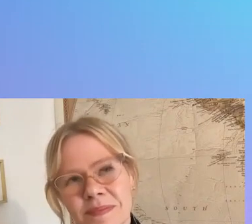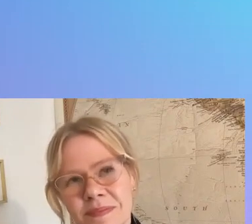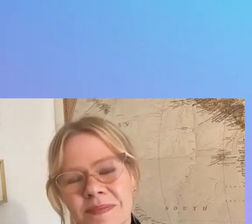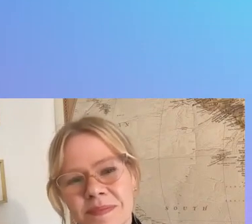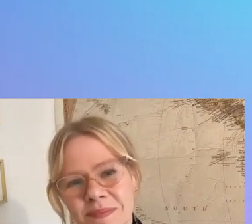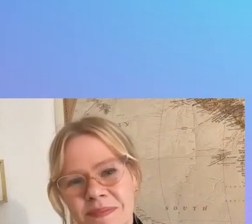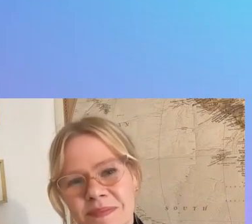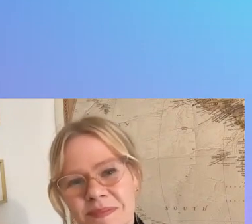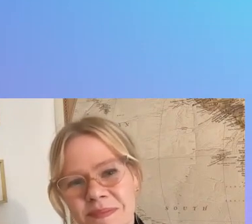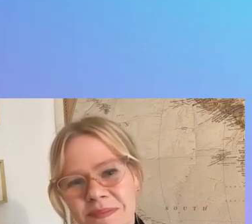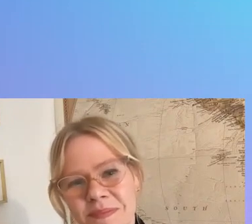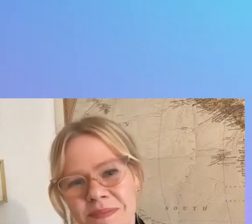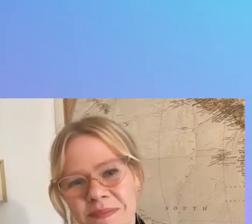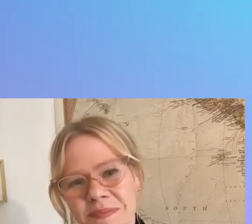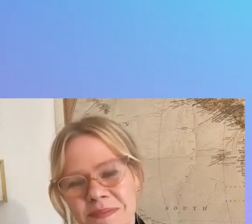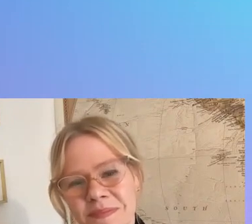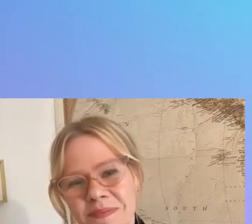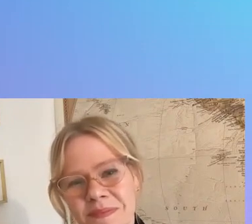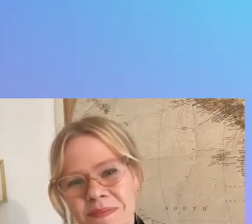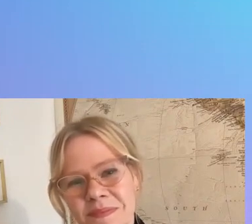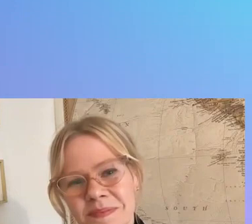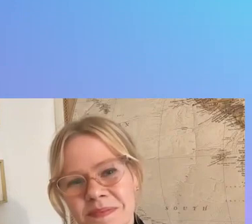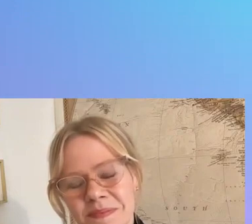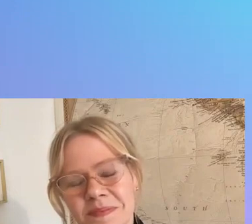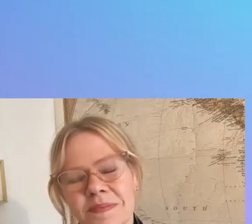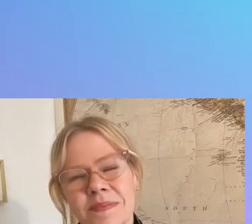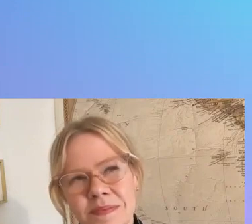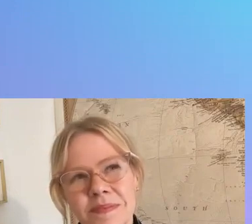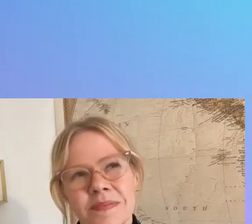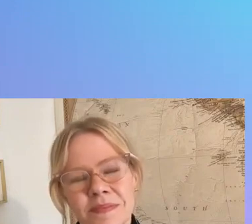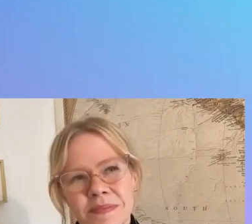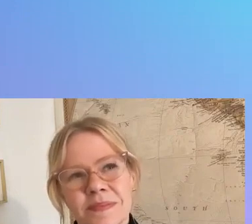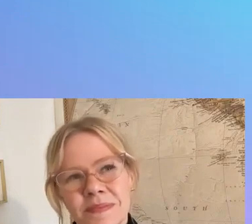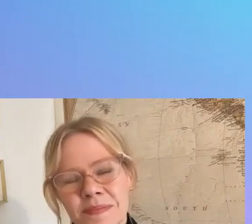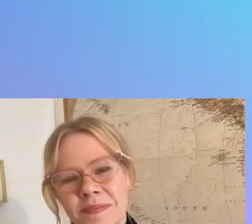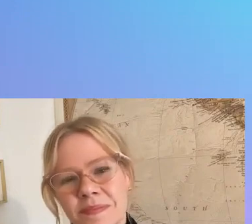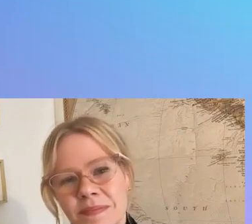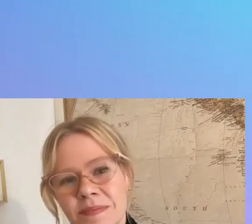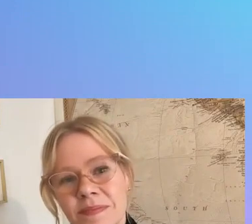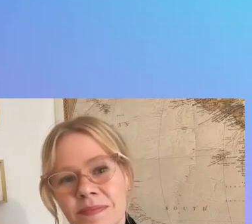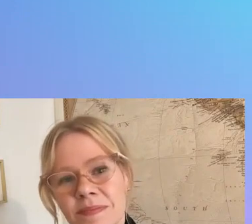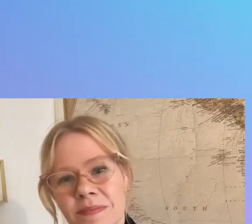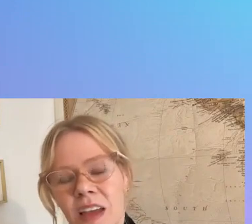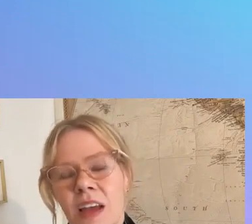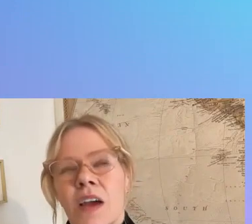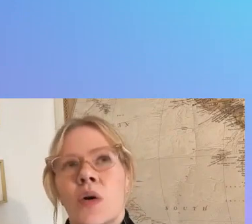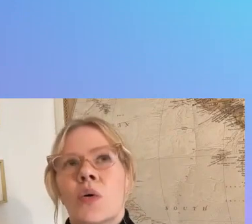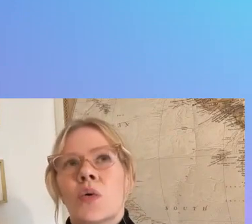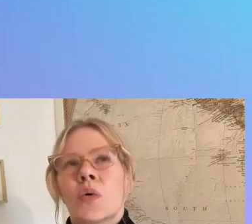in a fully online environment where in-person interaction isn't possible?